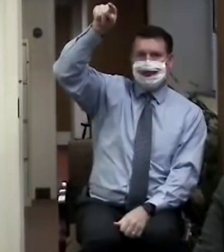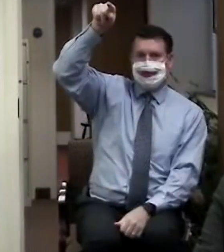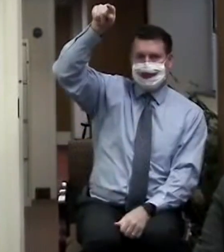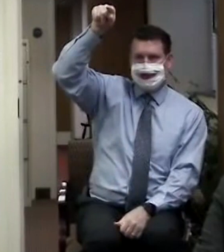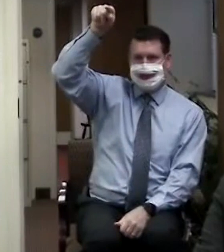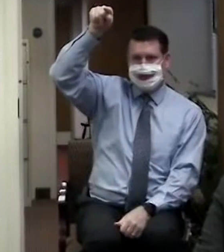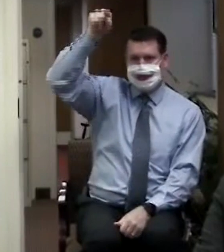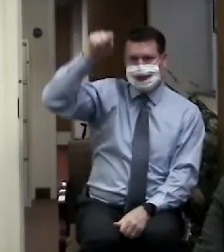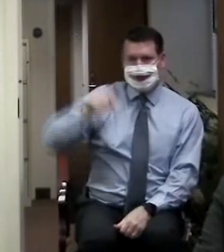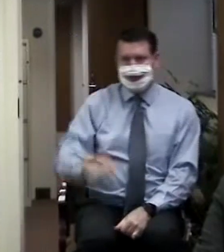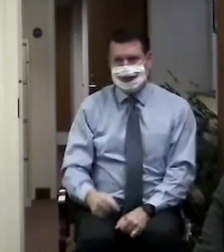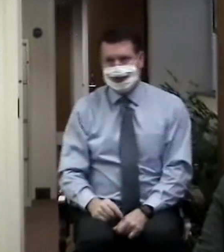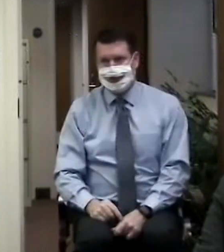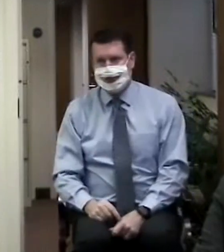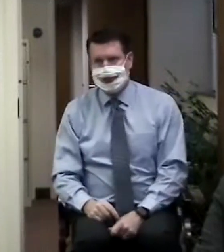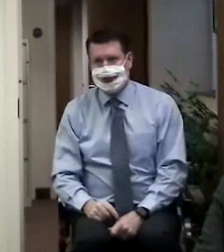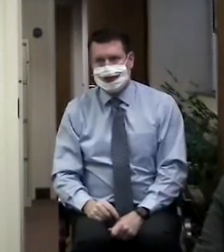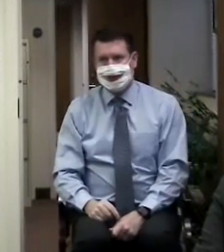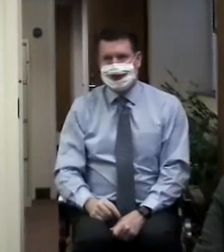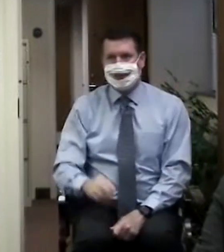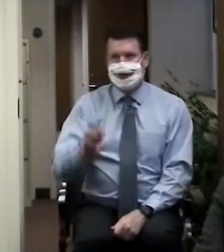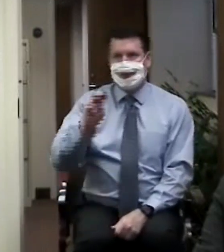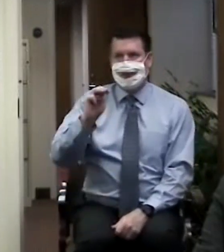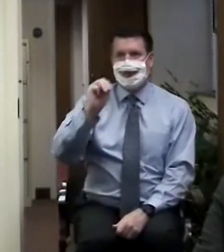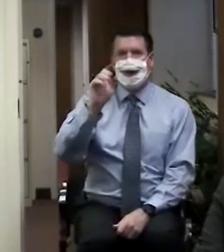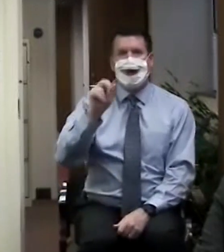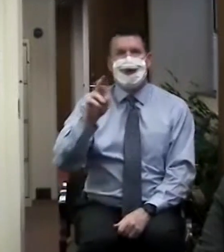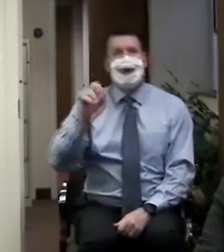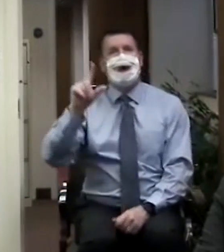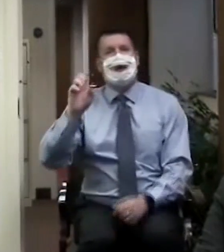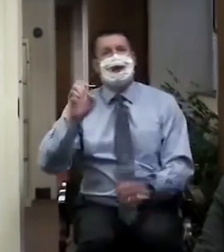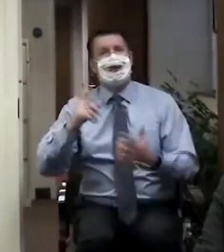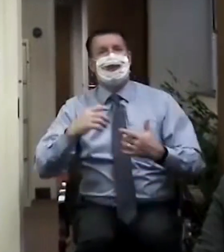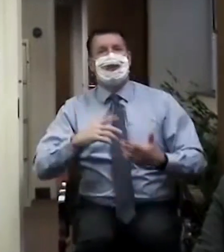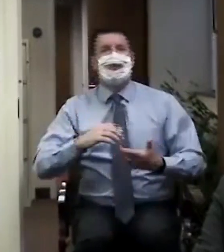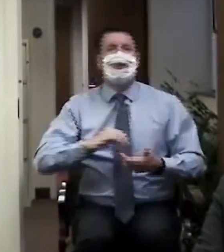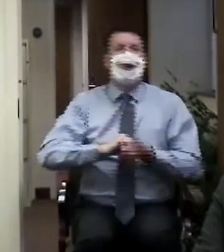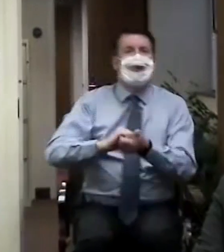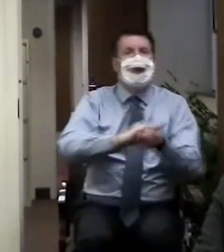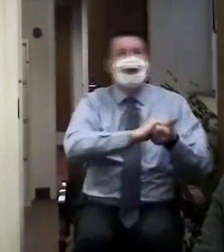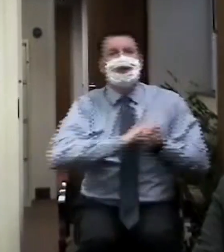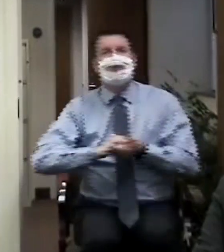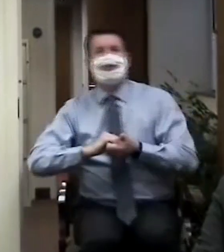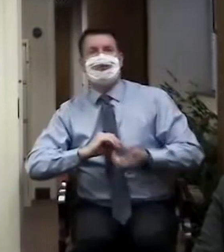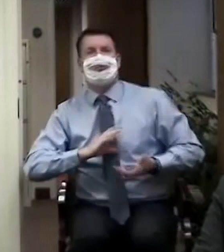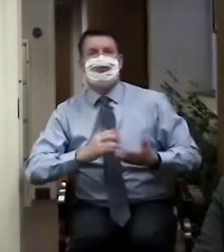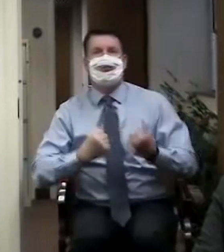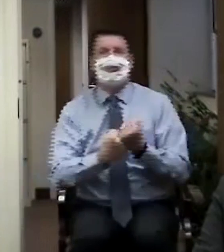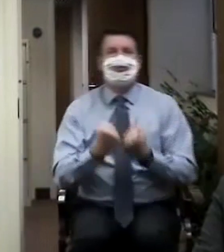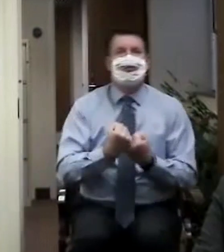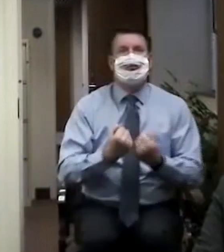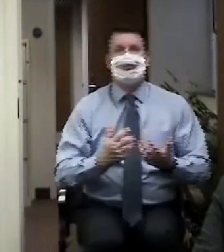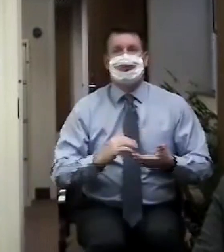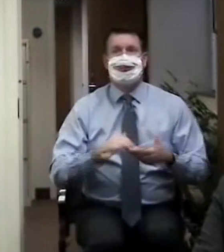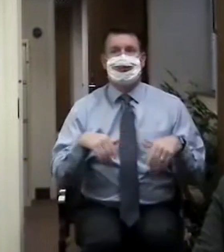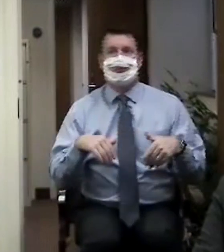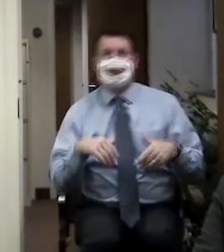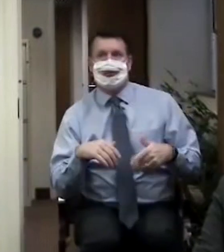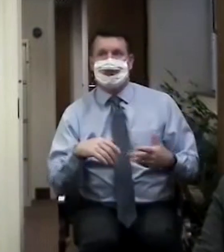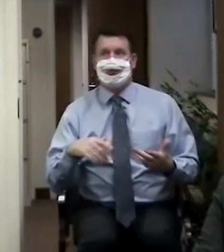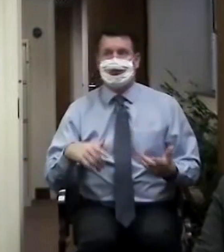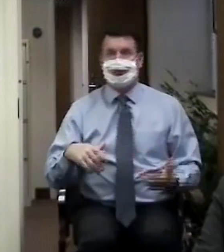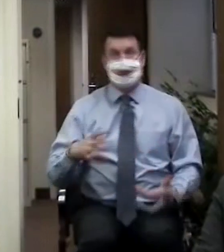that we've had over 200 physicians voluntarily take pay cuts because they know what's going on around